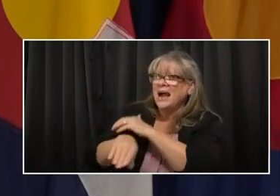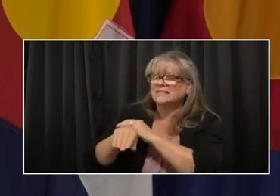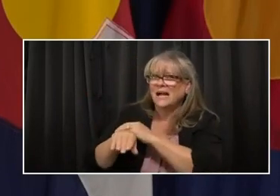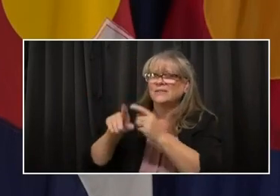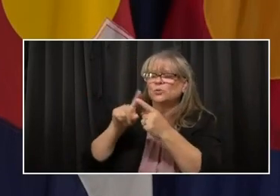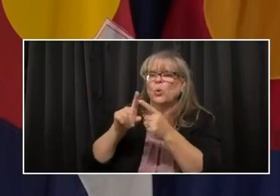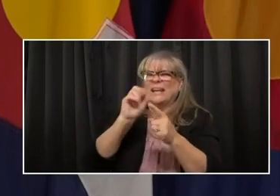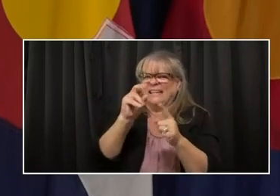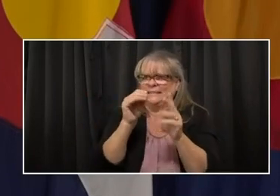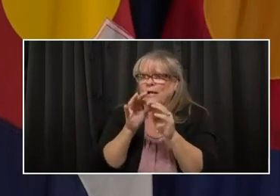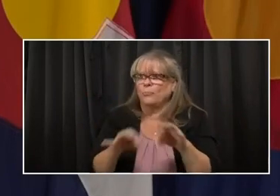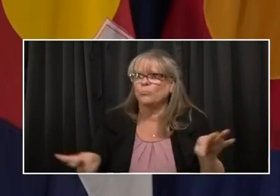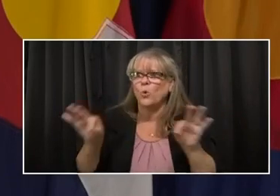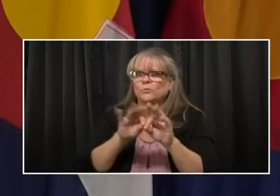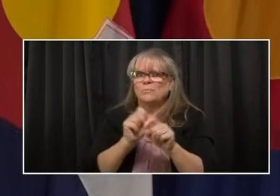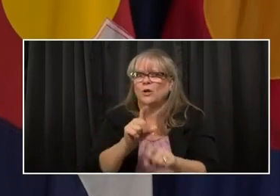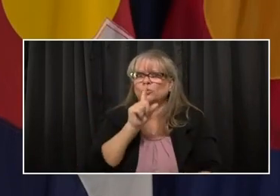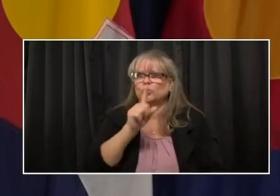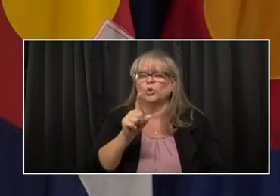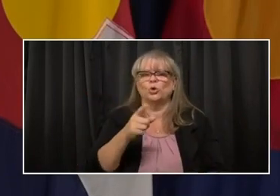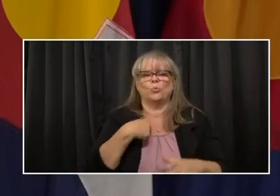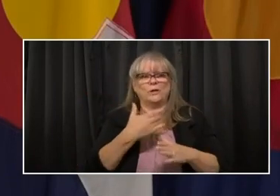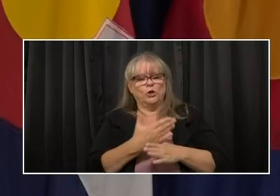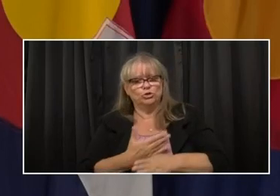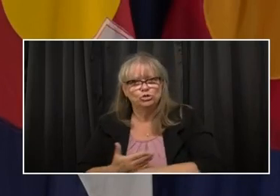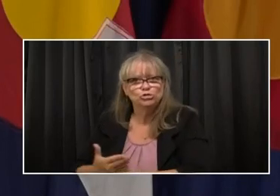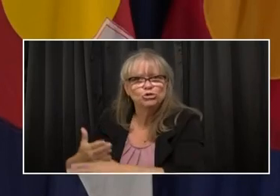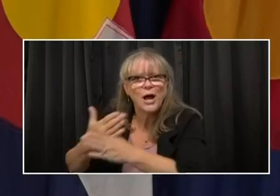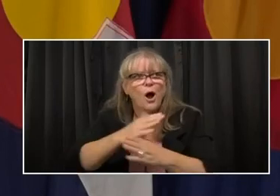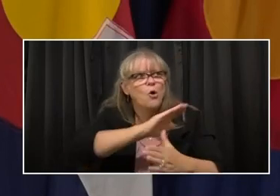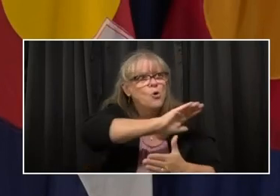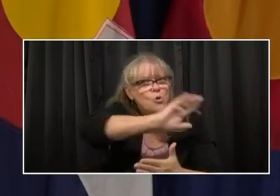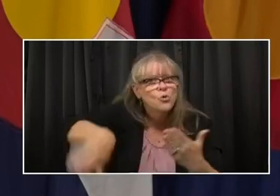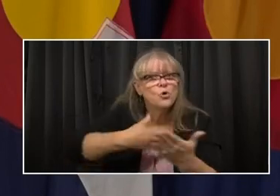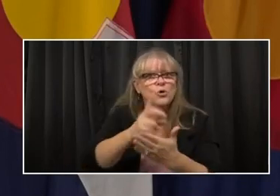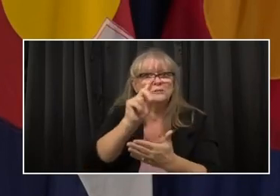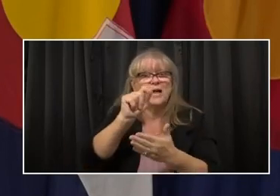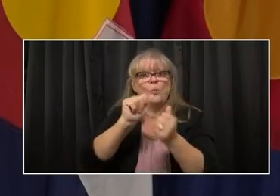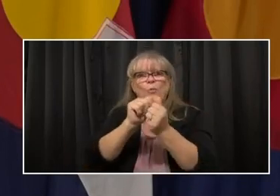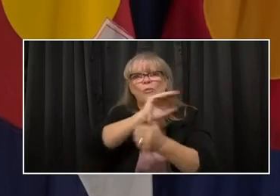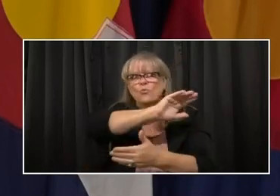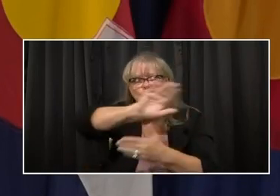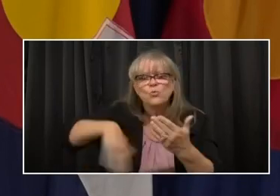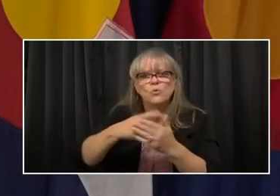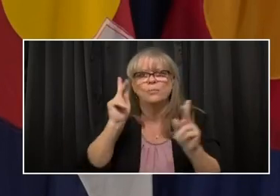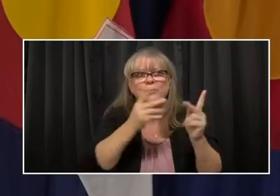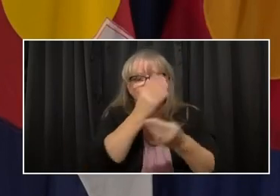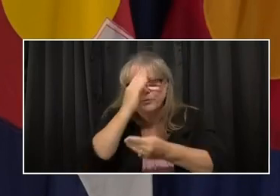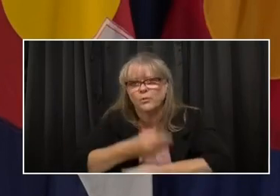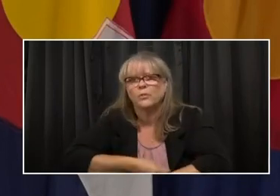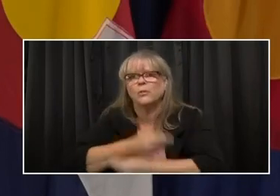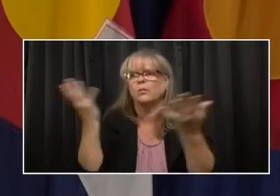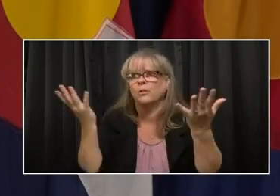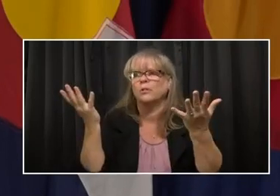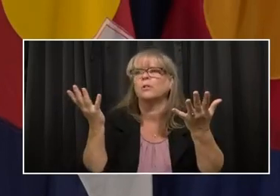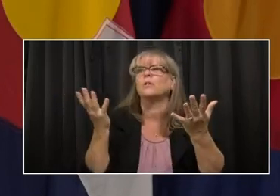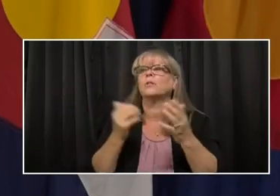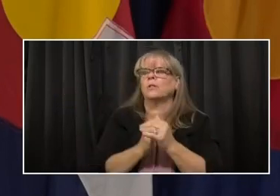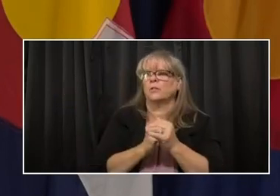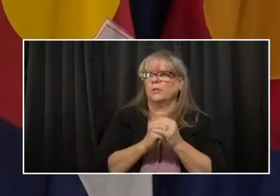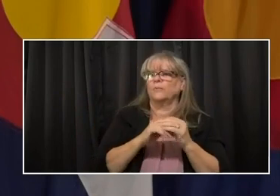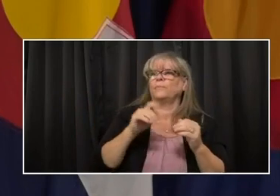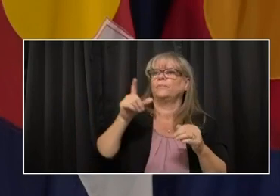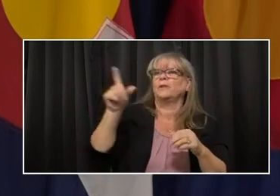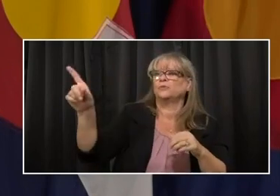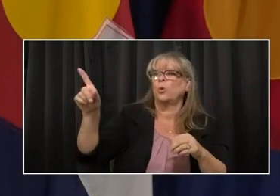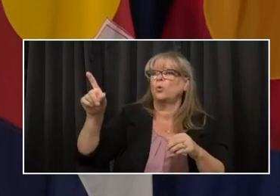sharing this information, that the public knows that this is an issue. Our county level partners are also working in their community.